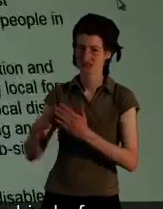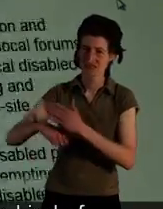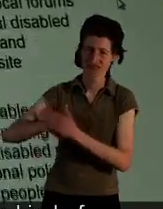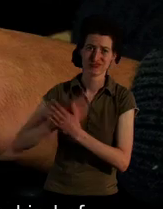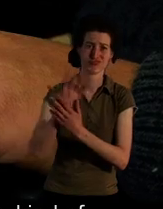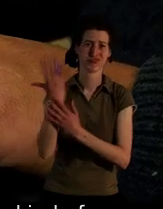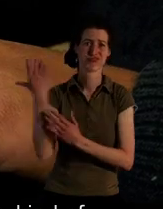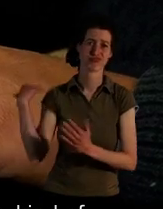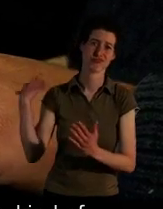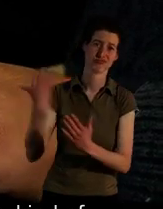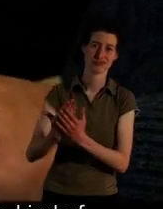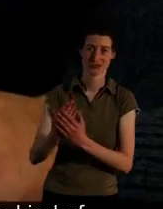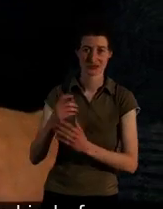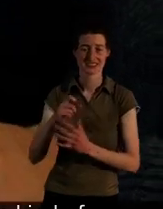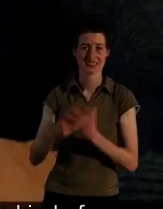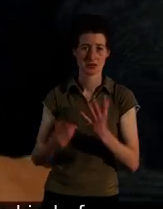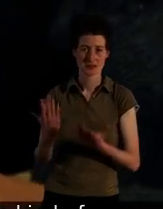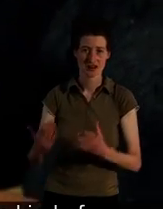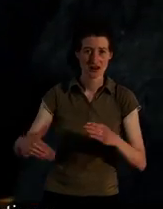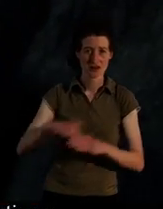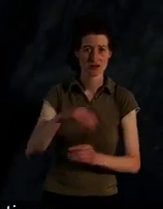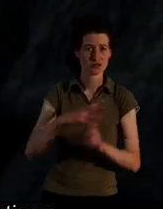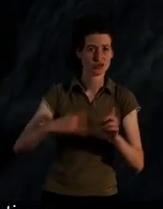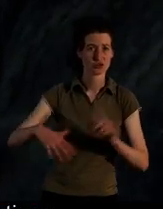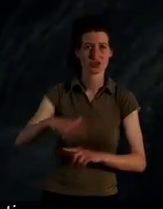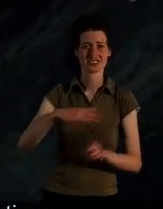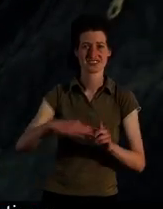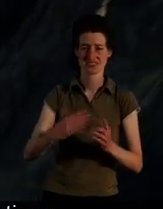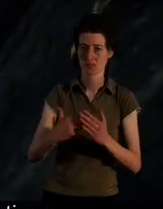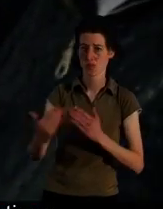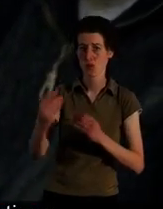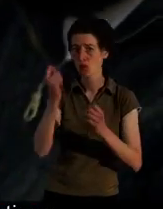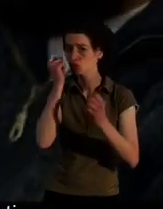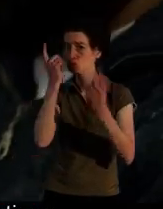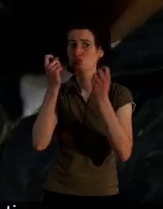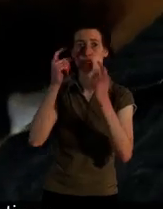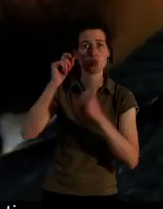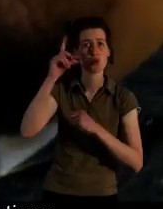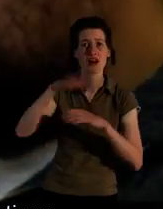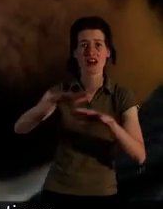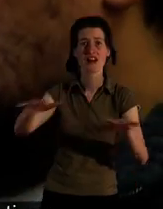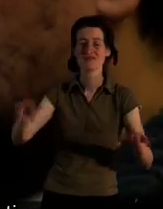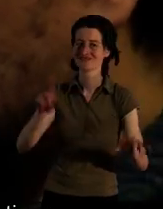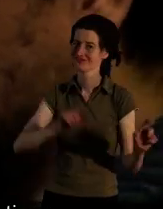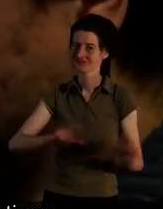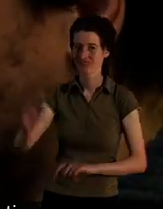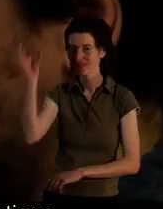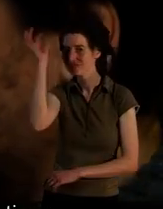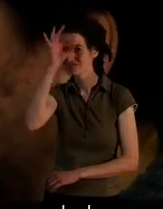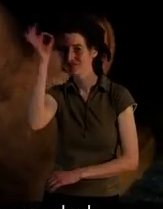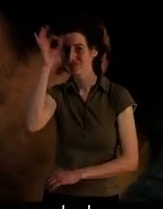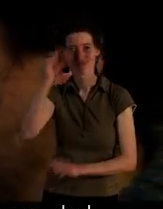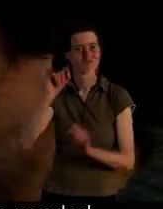becoming more involved in society, and there's more kind of understanding out there, but there's still a lot of misconceptions, a lot of misunderstanding,